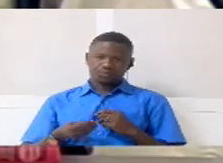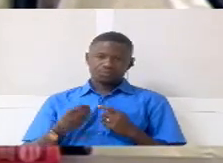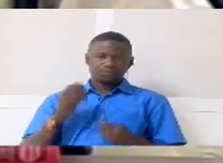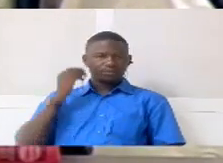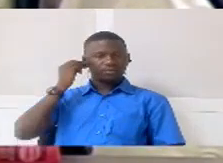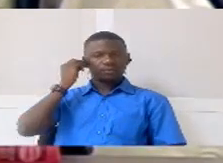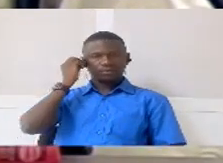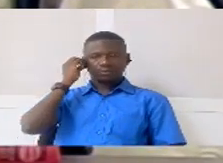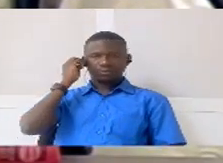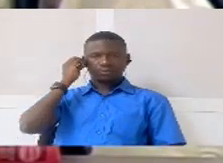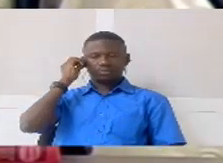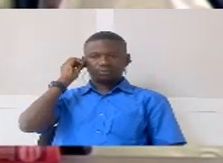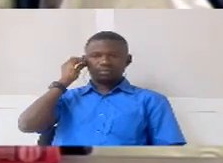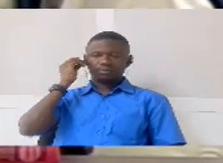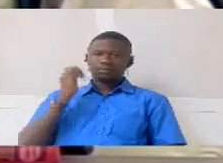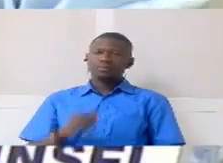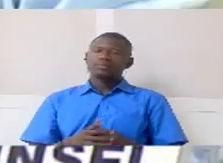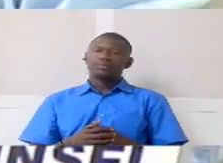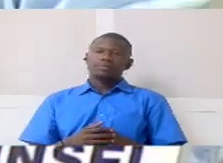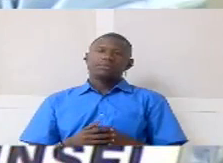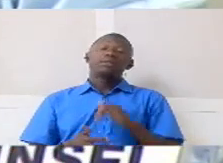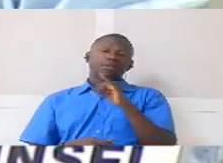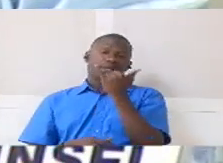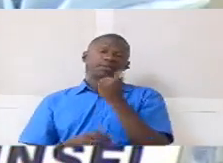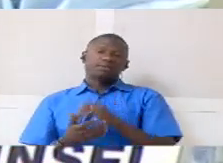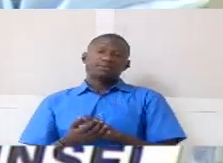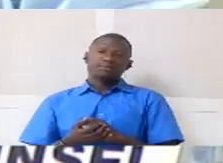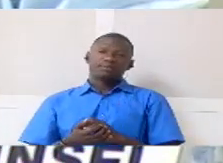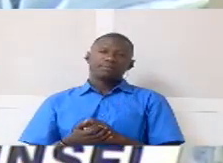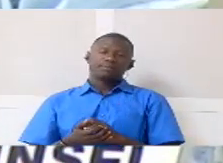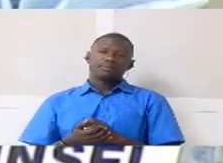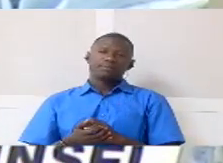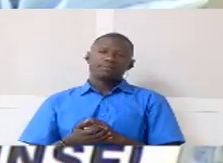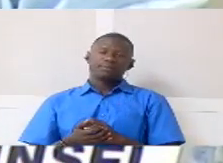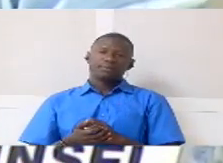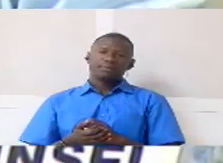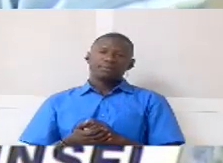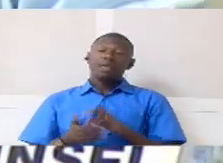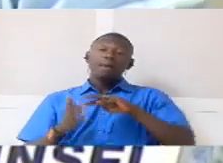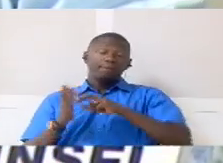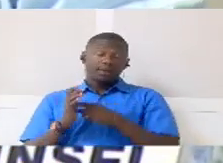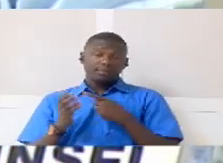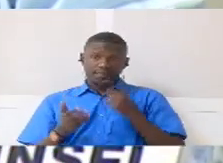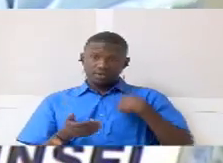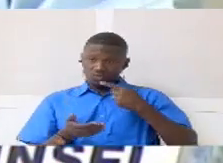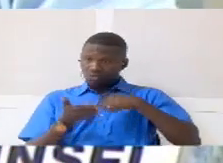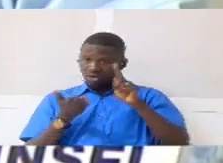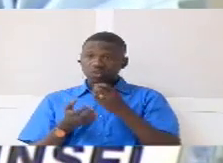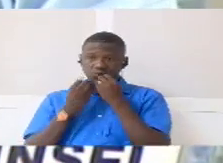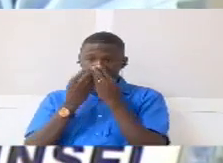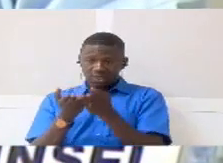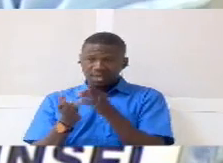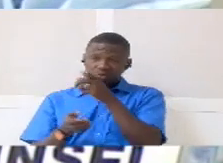kunna. Ha. Yes. Would I be correct to say therefore that you are one of the most experienced and one of the